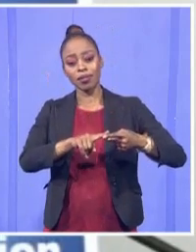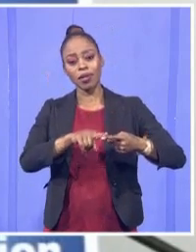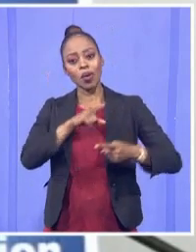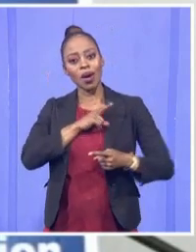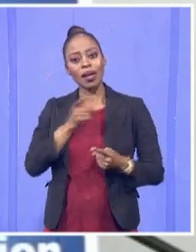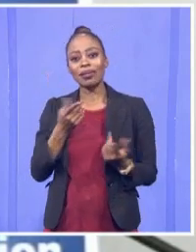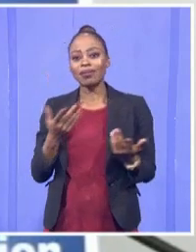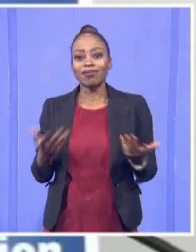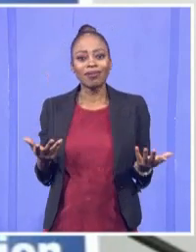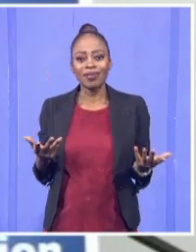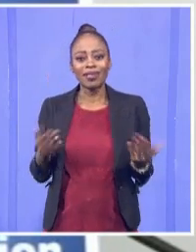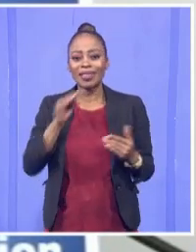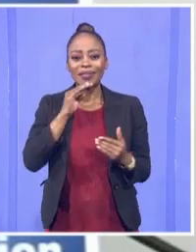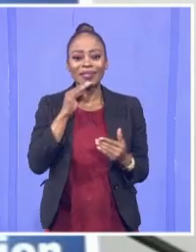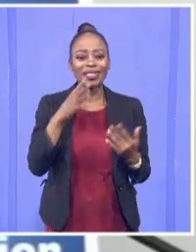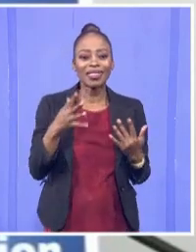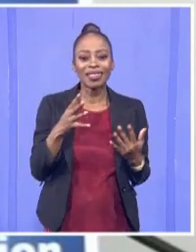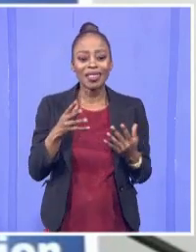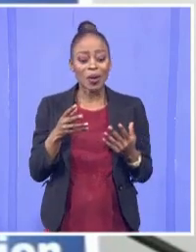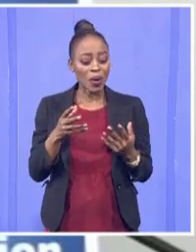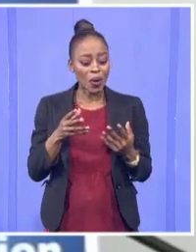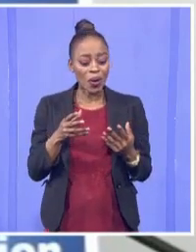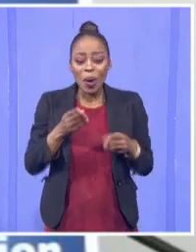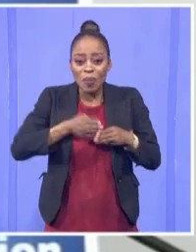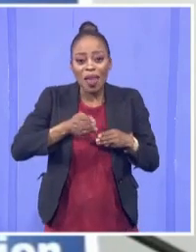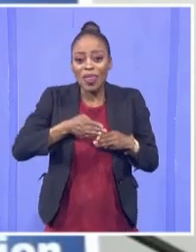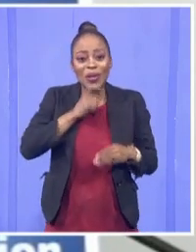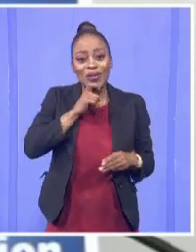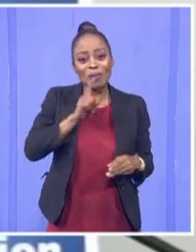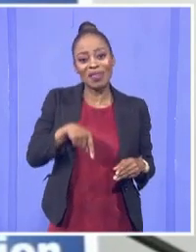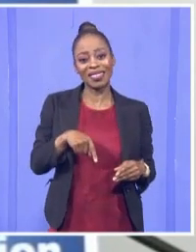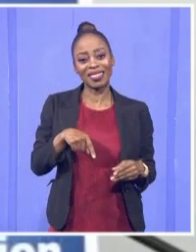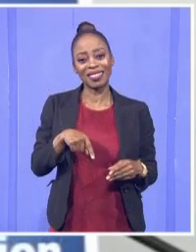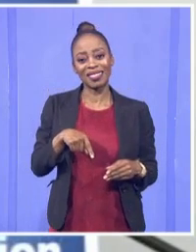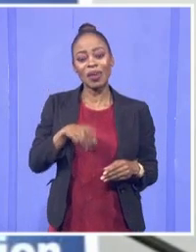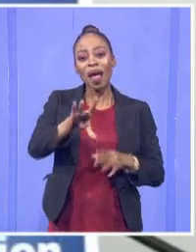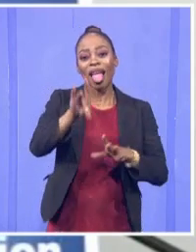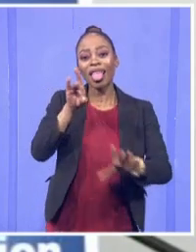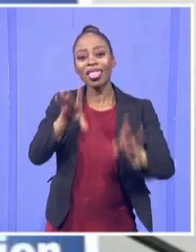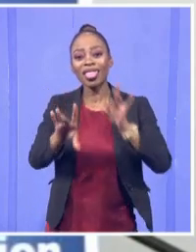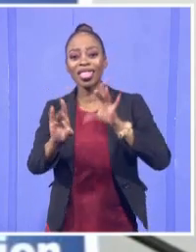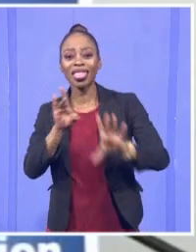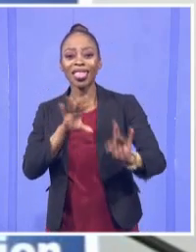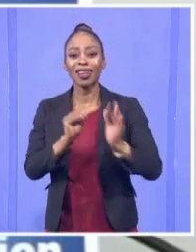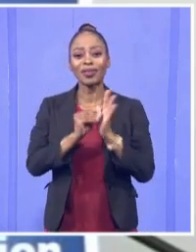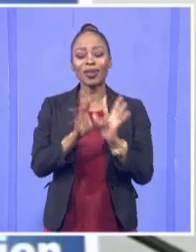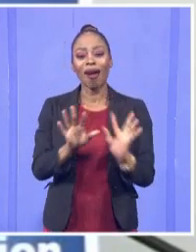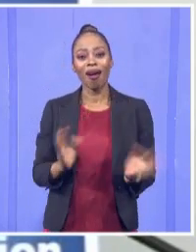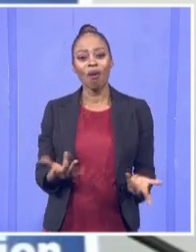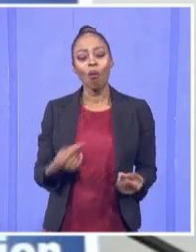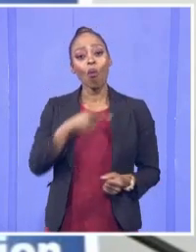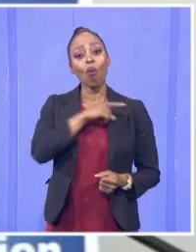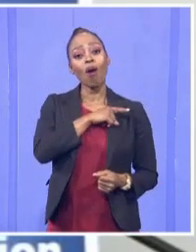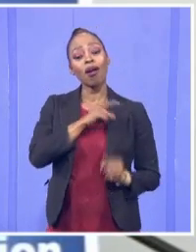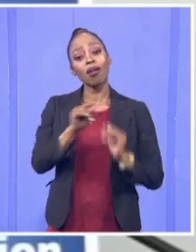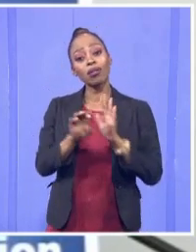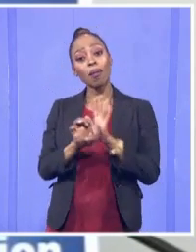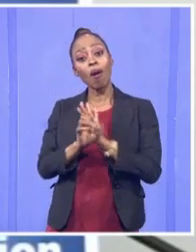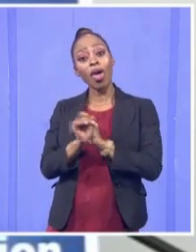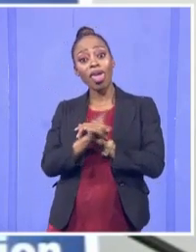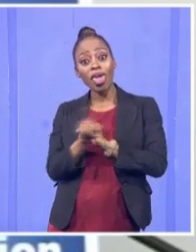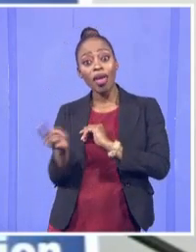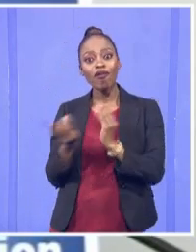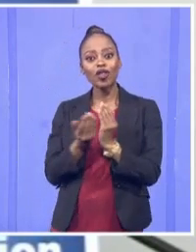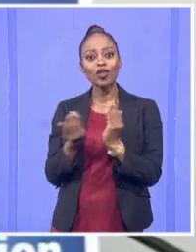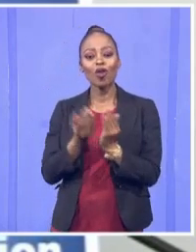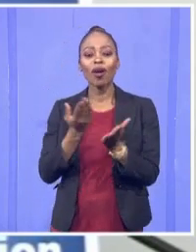another, we must find a mechanism on how we select learners. Because if a school